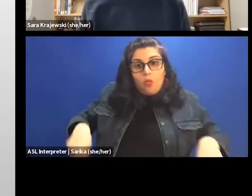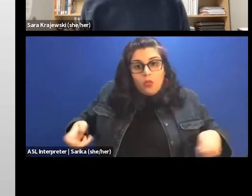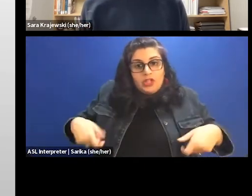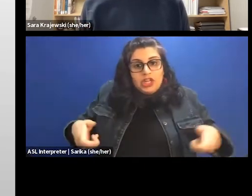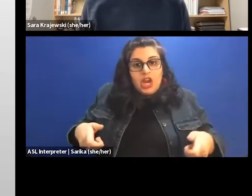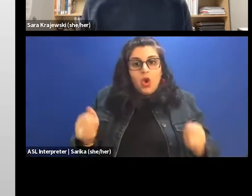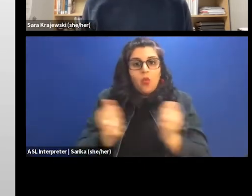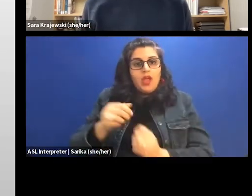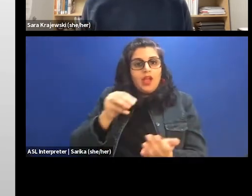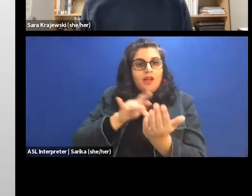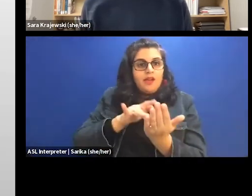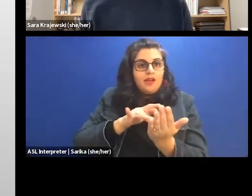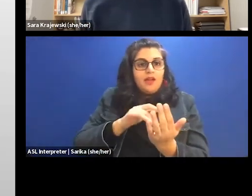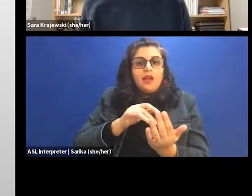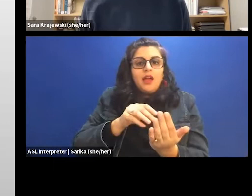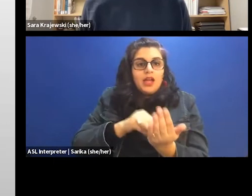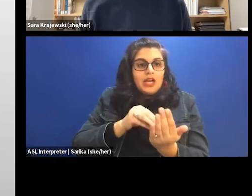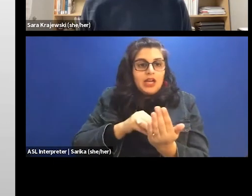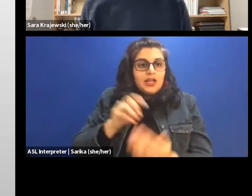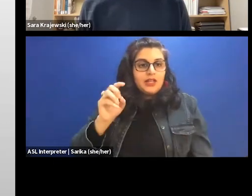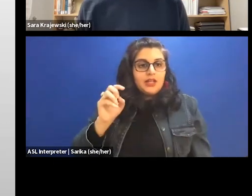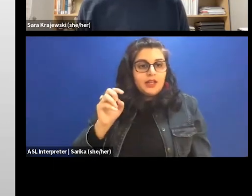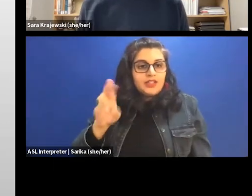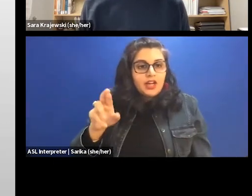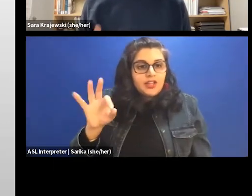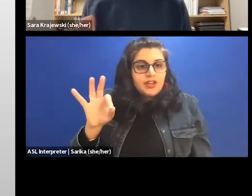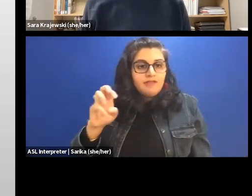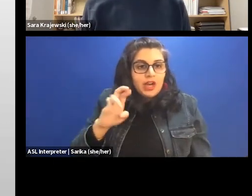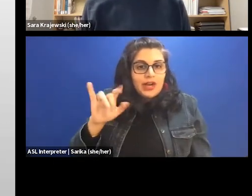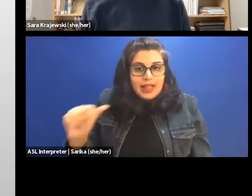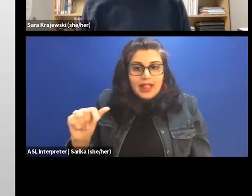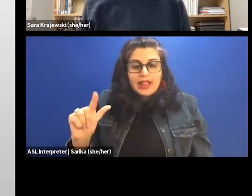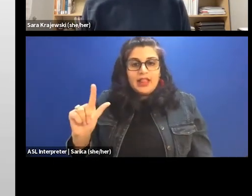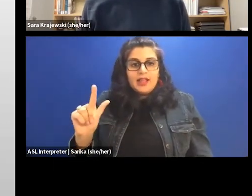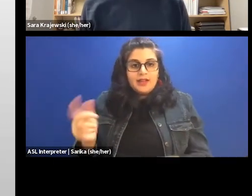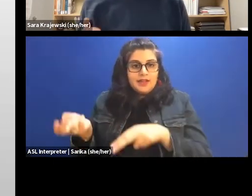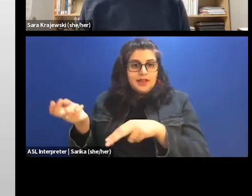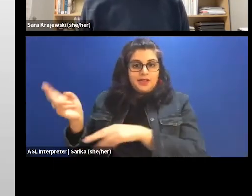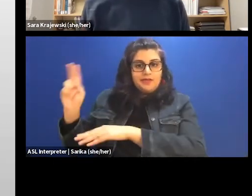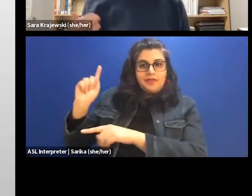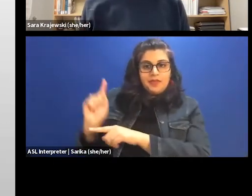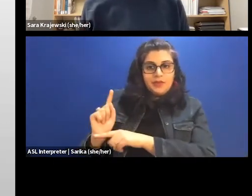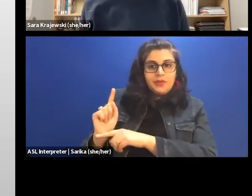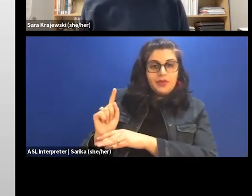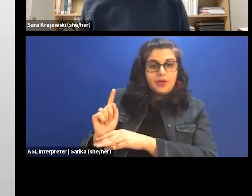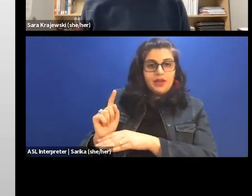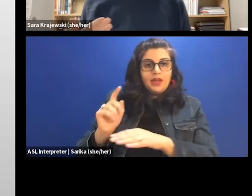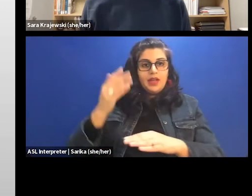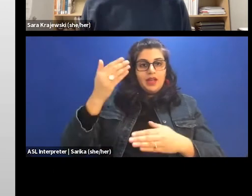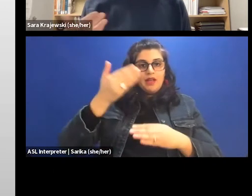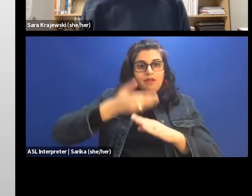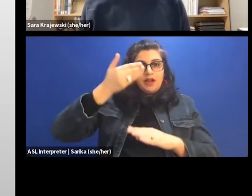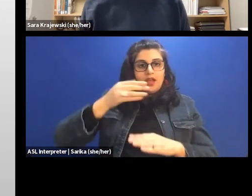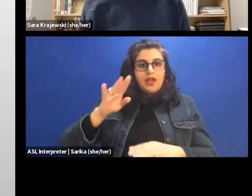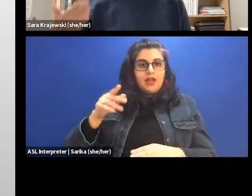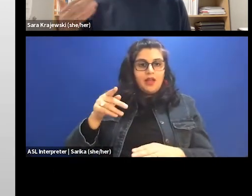physician, Dr. Fariel, standing beside her. We see them in her studio in front of a panel that